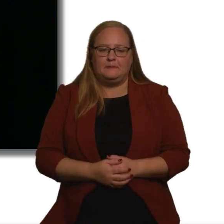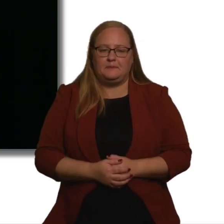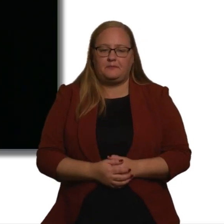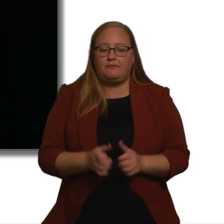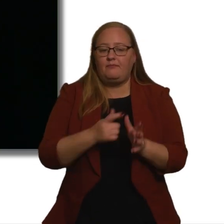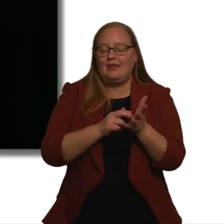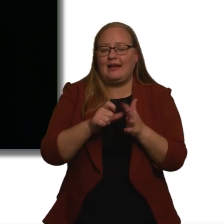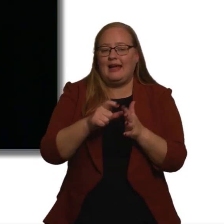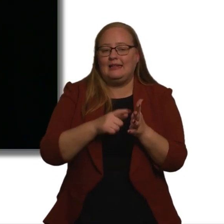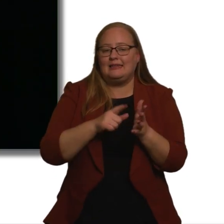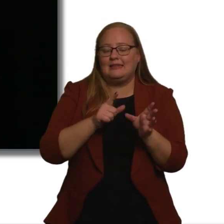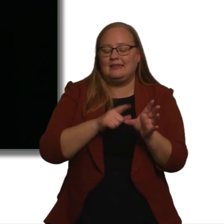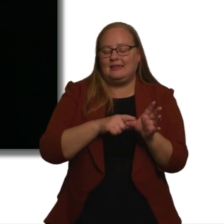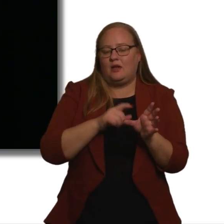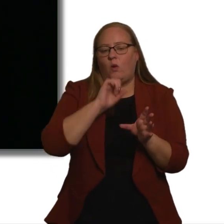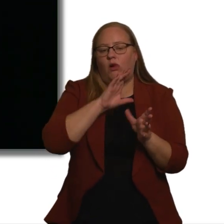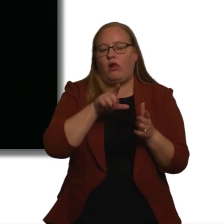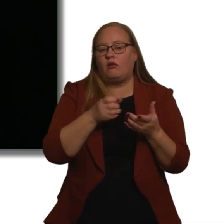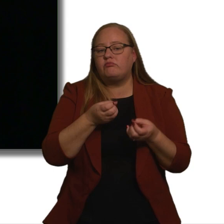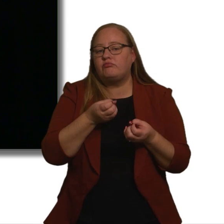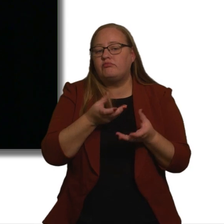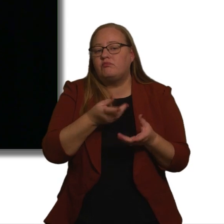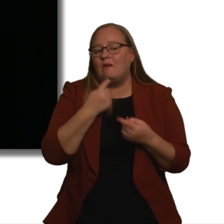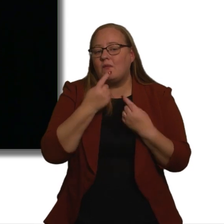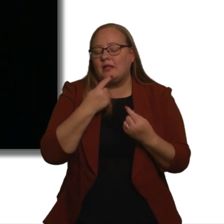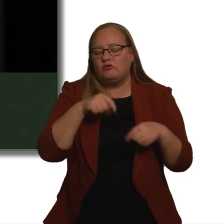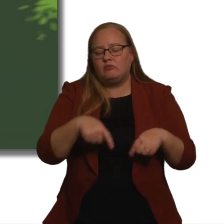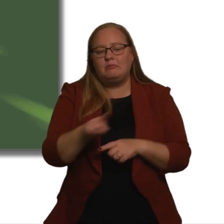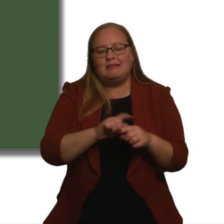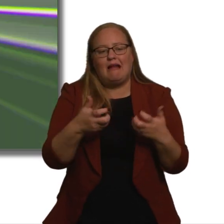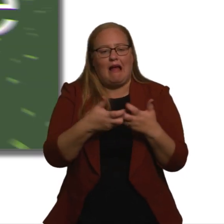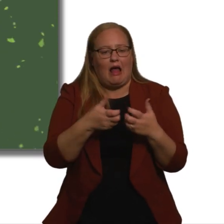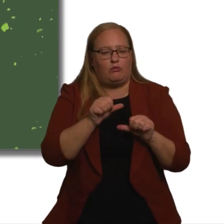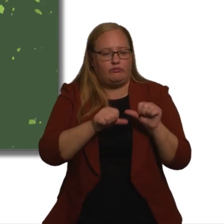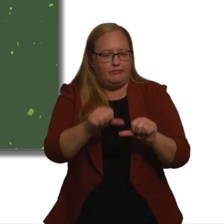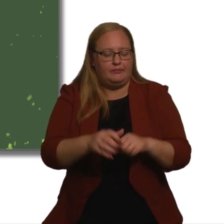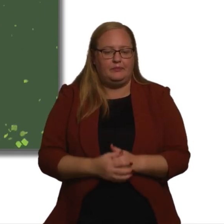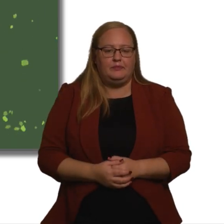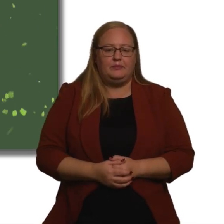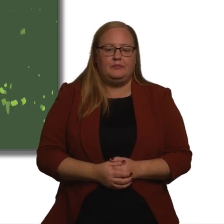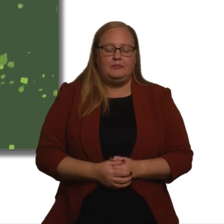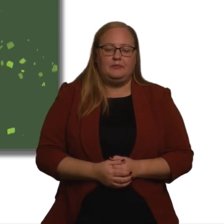Andy, who is going to guide us through the meeting arrangements. Andy.